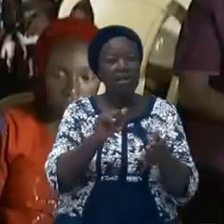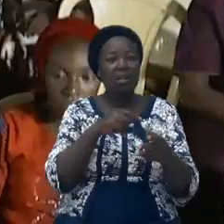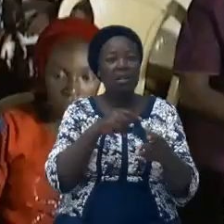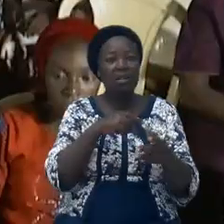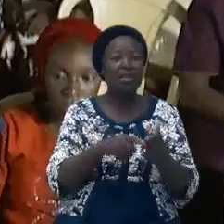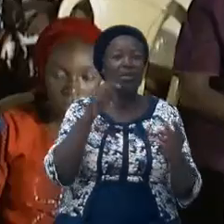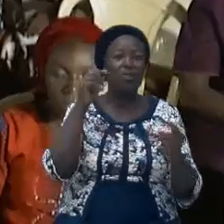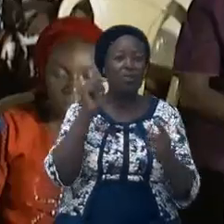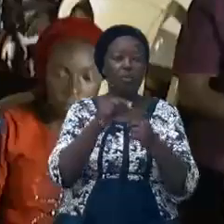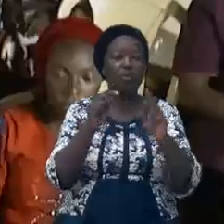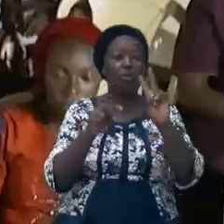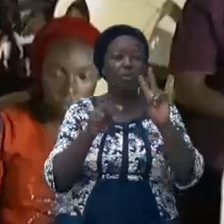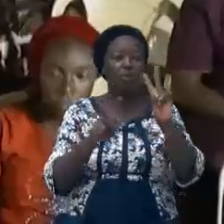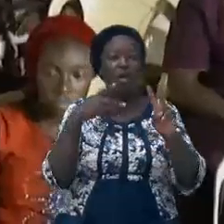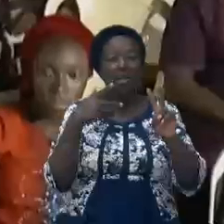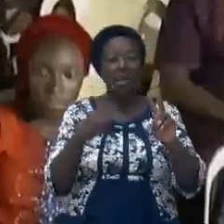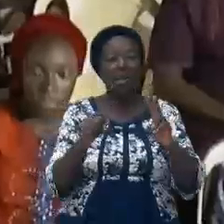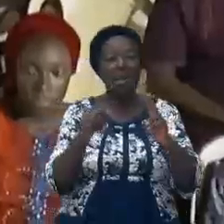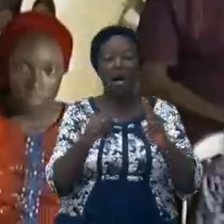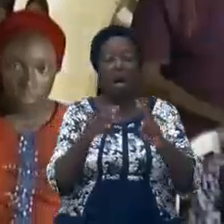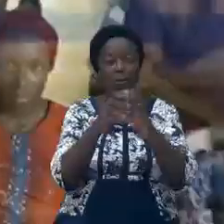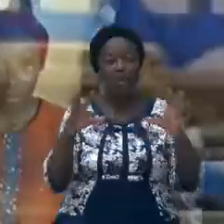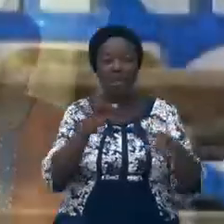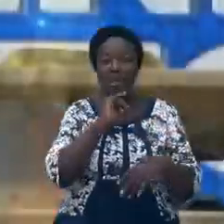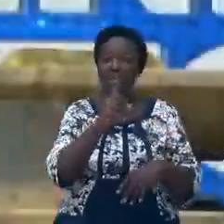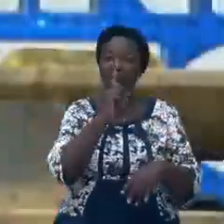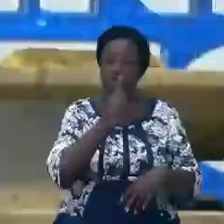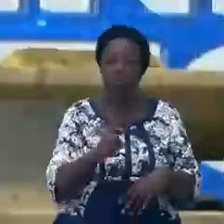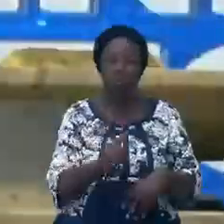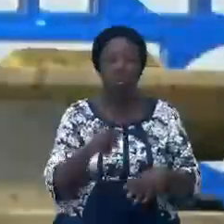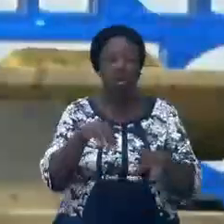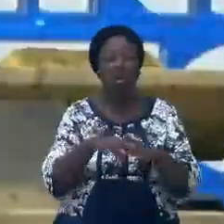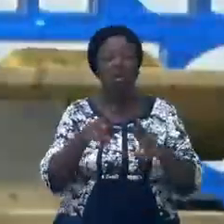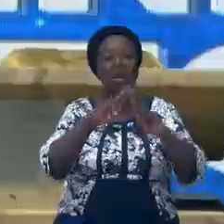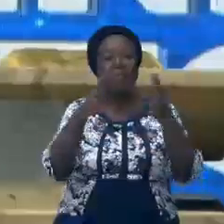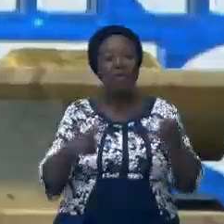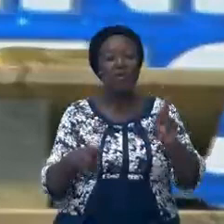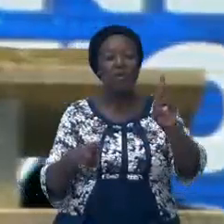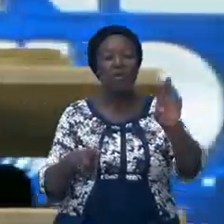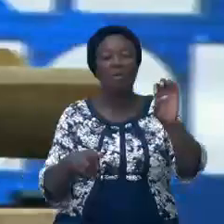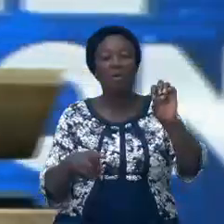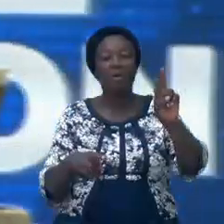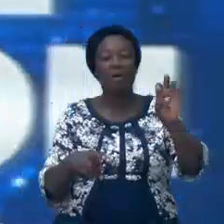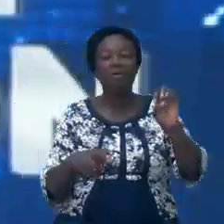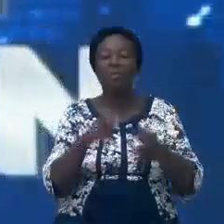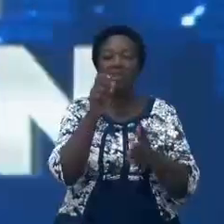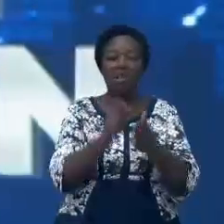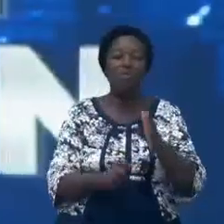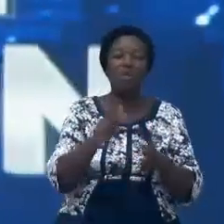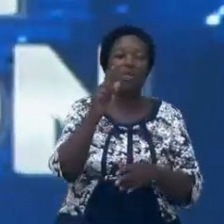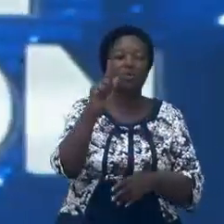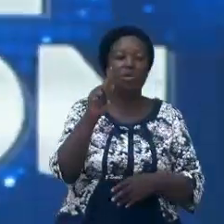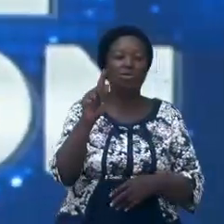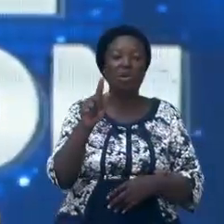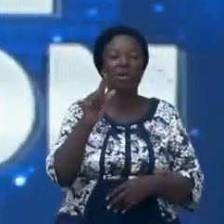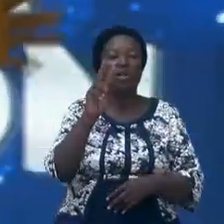name. Remember this point number two, the abundance is assured. I'm looking at Revelation and I'm